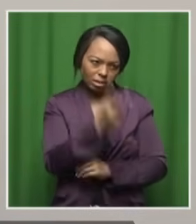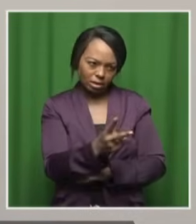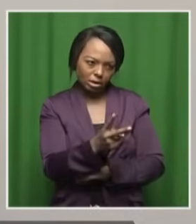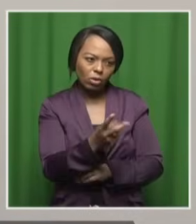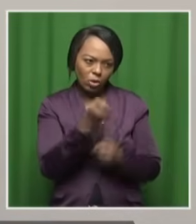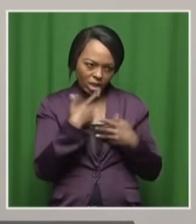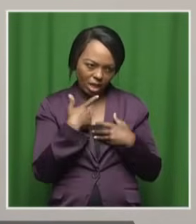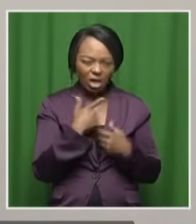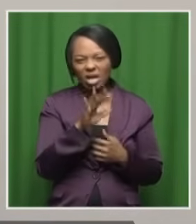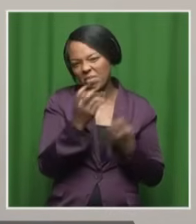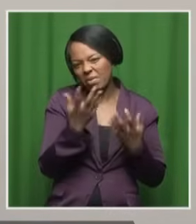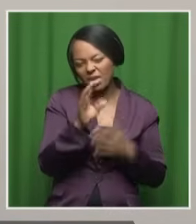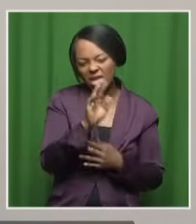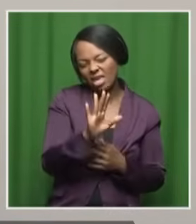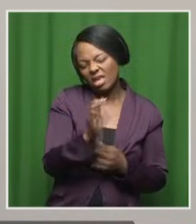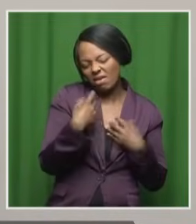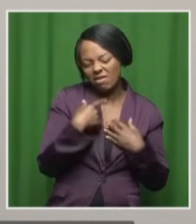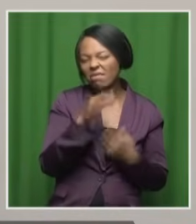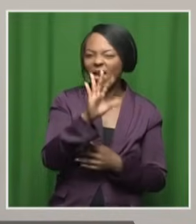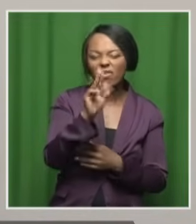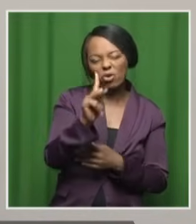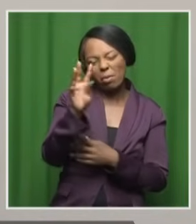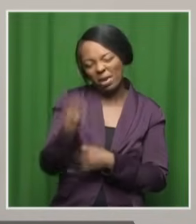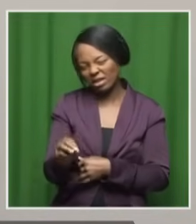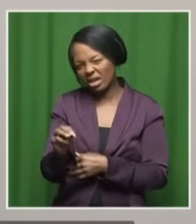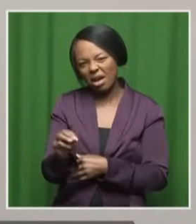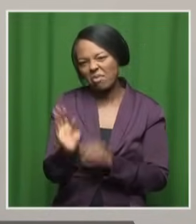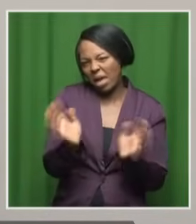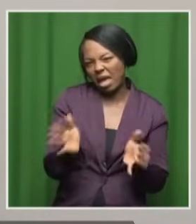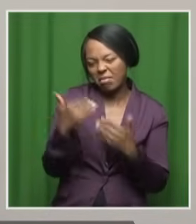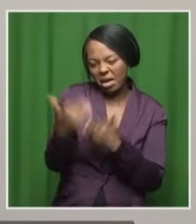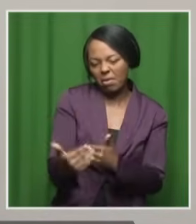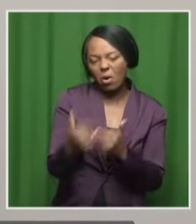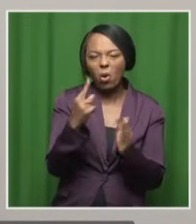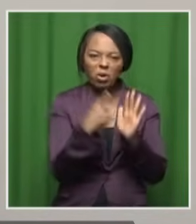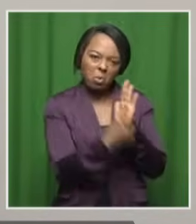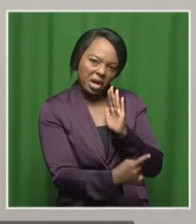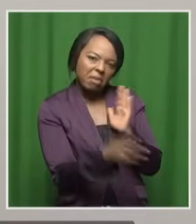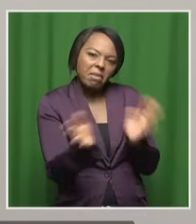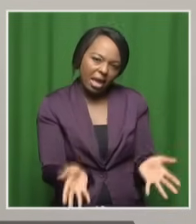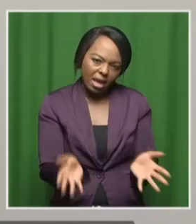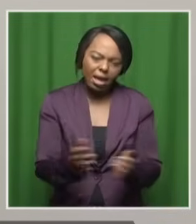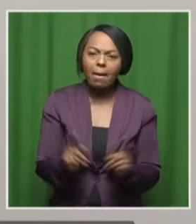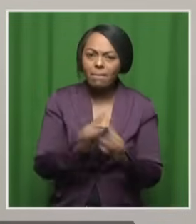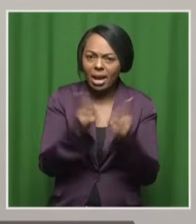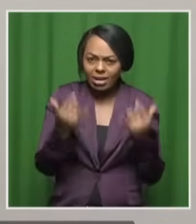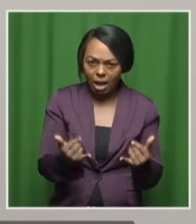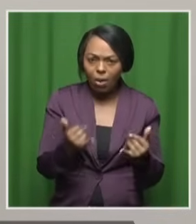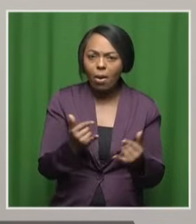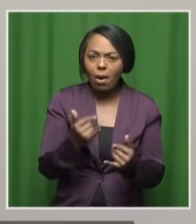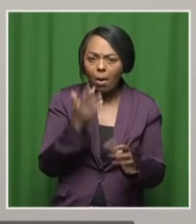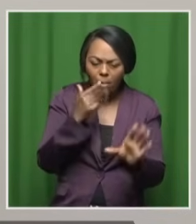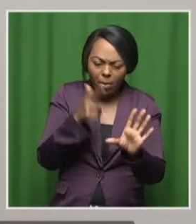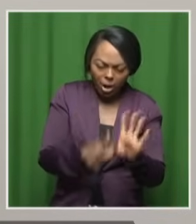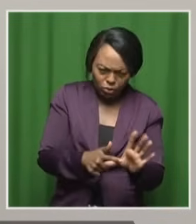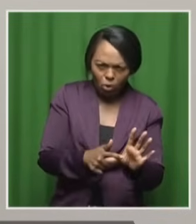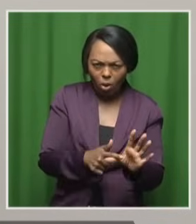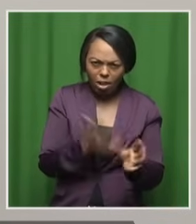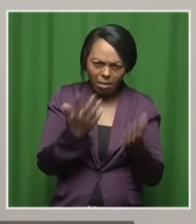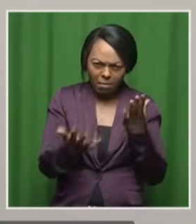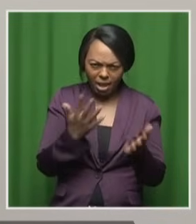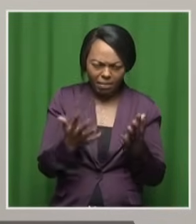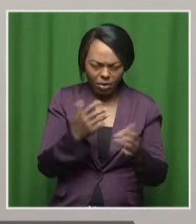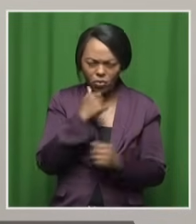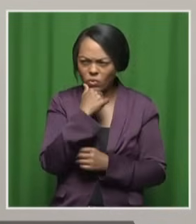me 500 kilometers range, or this is going to take me for a week, or whatever the case is. Now you're putting fuel in your vehicle and you're thinking, oh, good